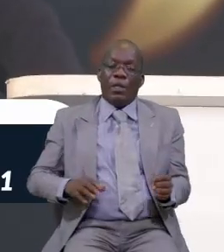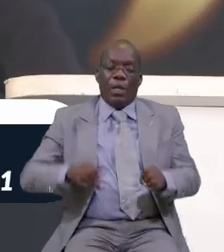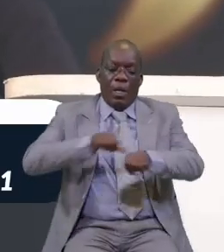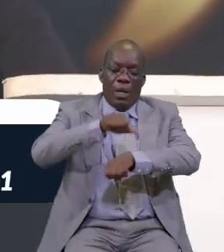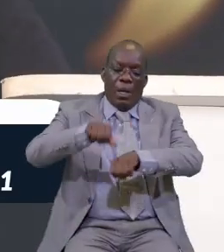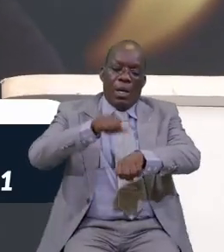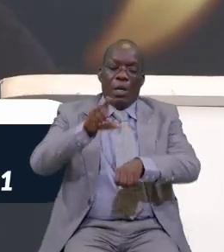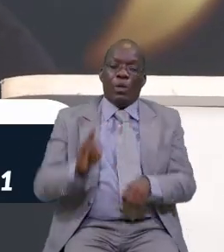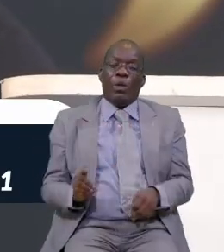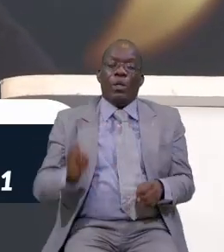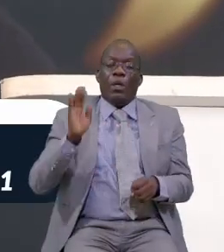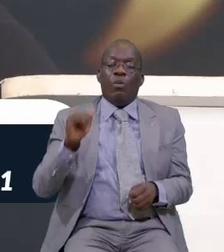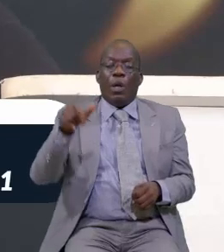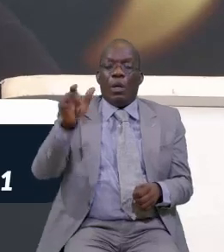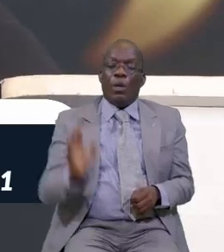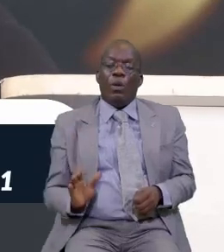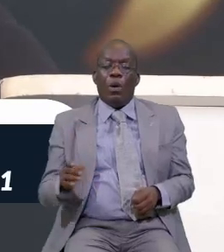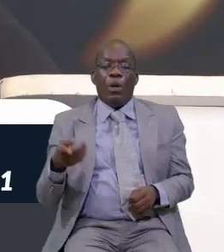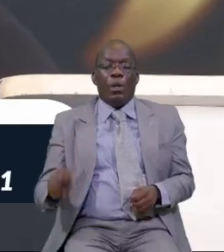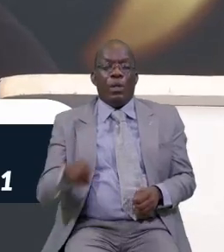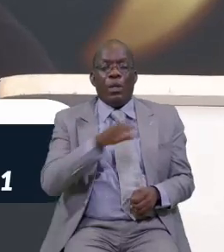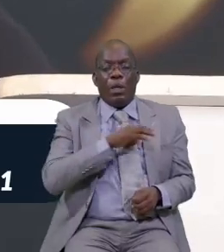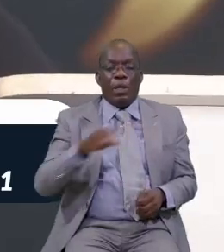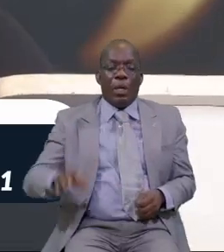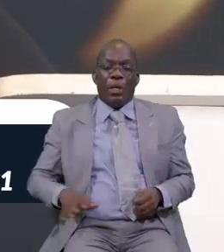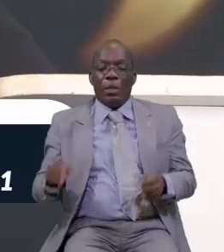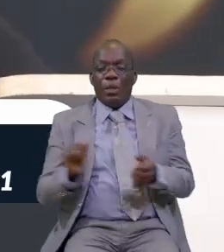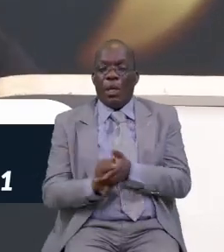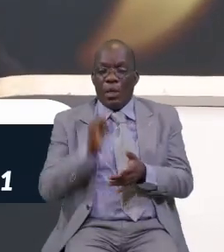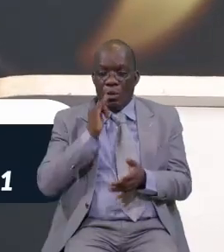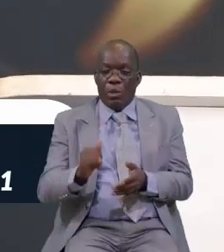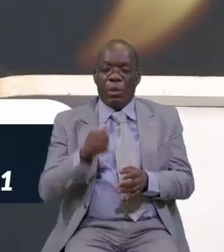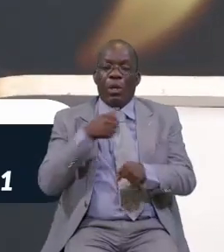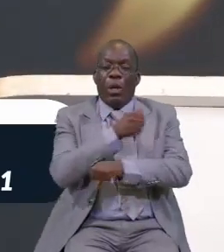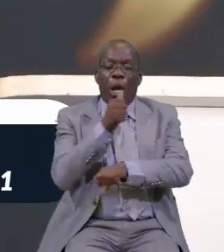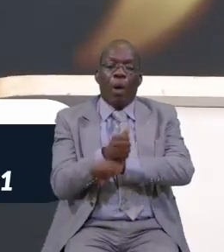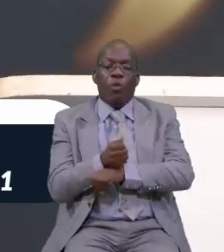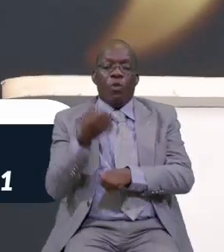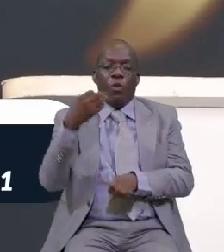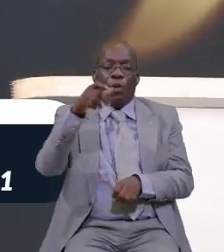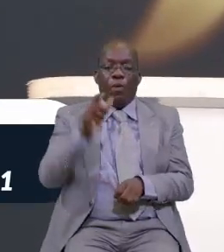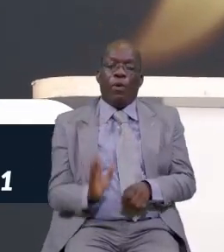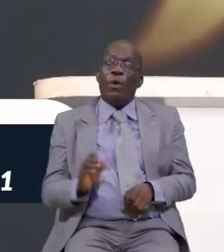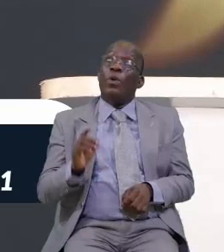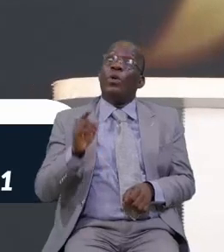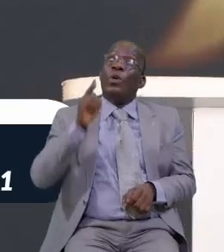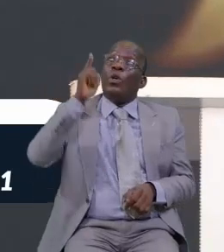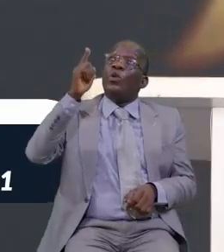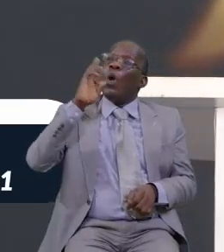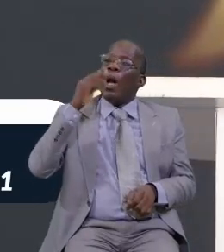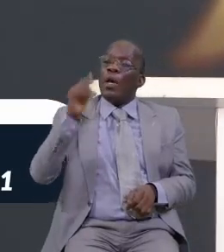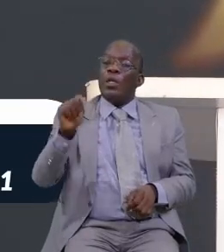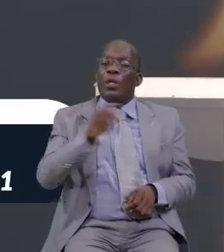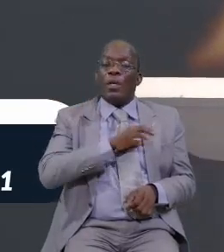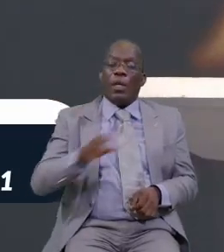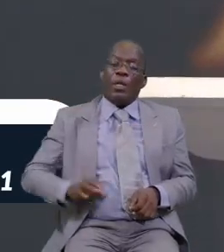Christ that is approved of God. You are the Christ of